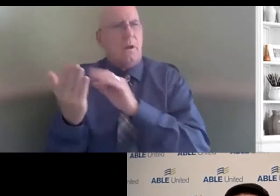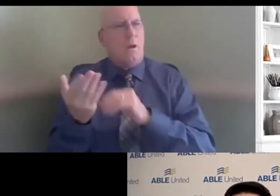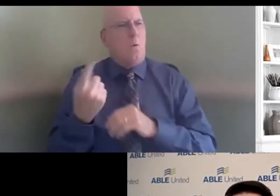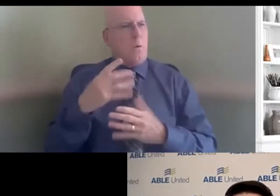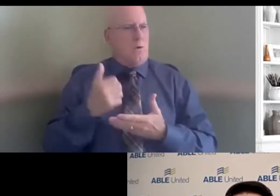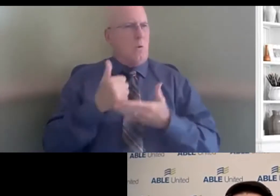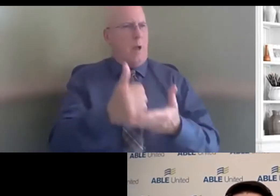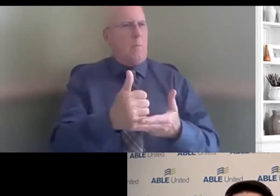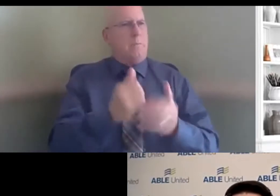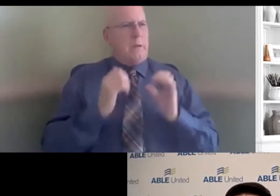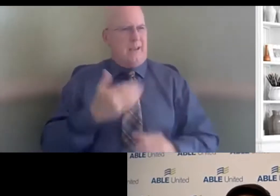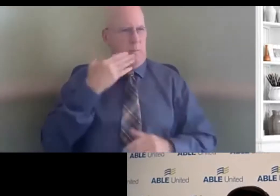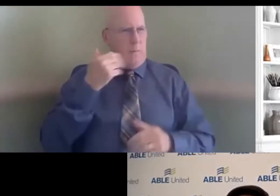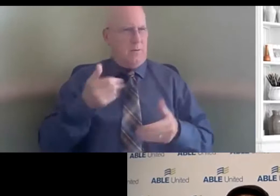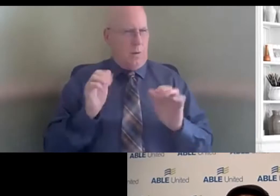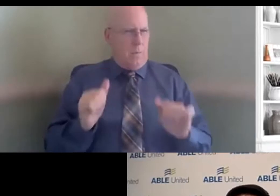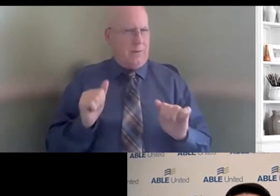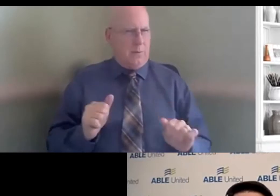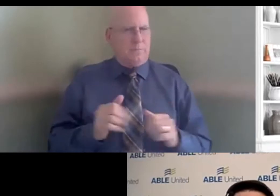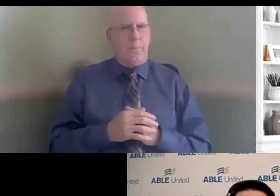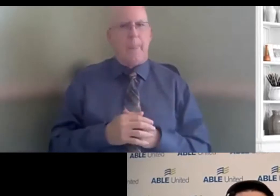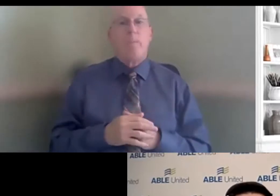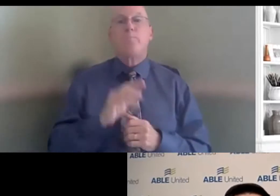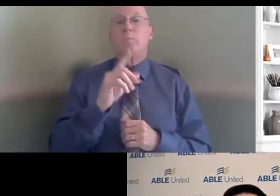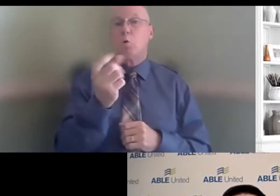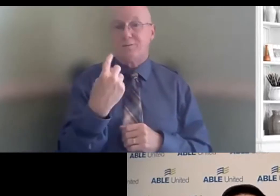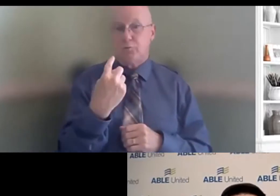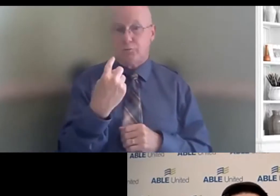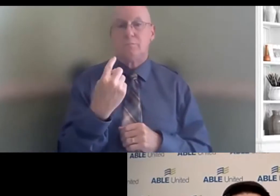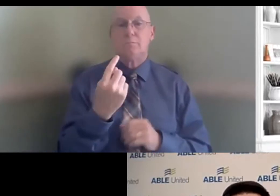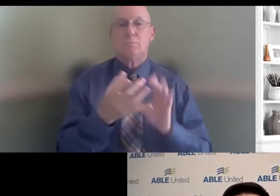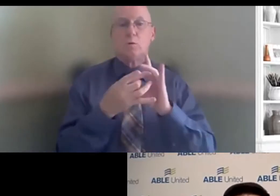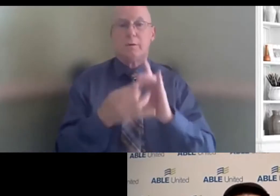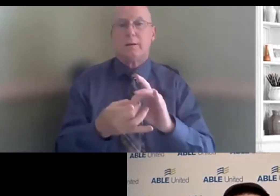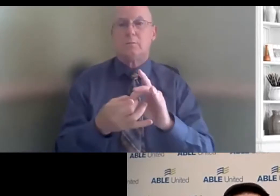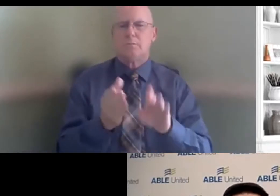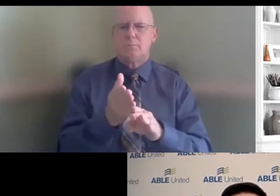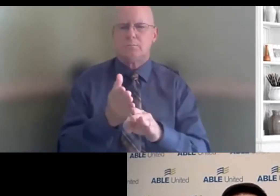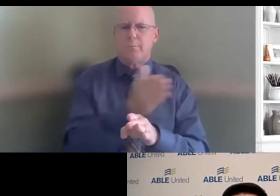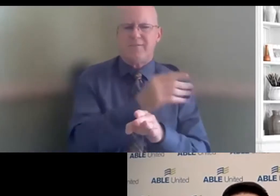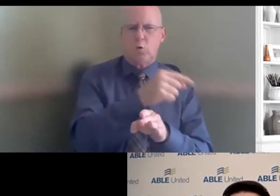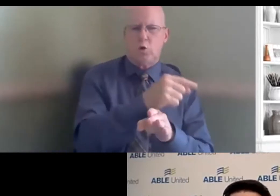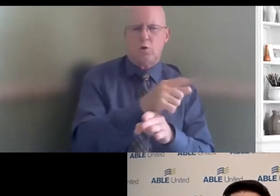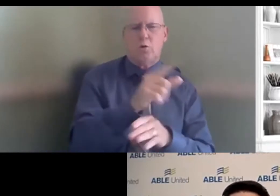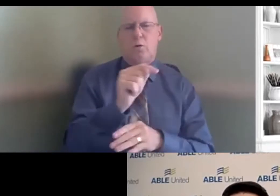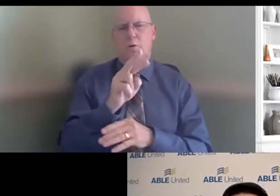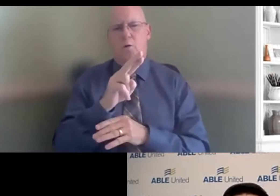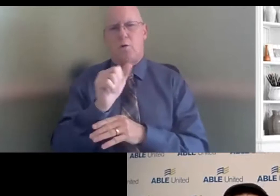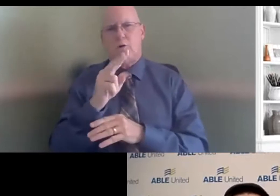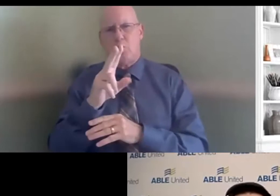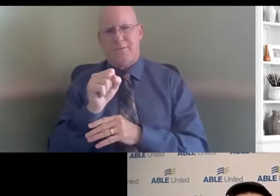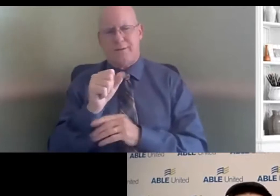assistance to them from the state. Here's a question, and this kind of ties into a little bit earlier on Travis Fincham's Special Needs Trust. If